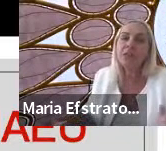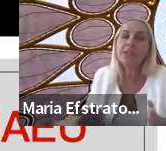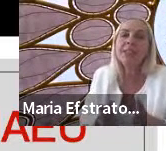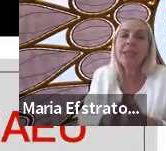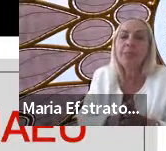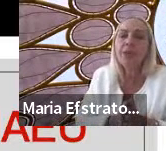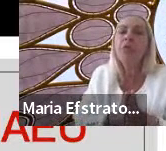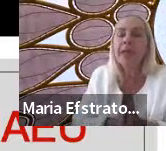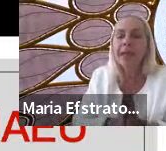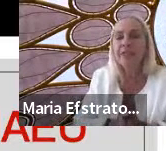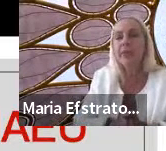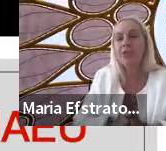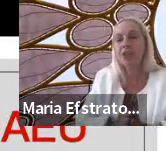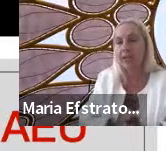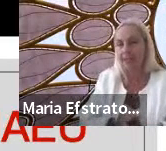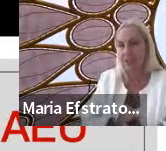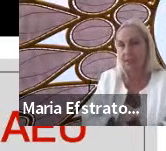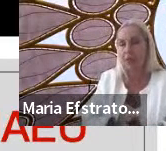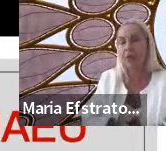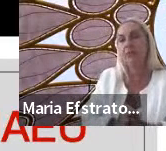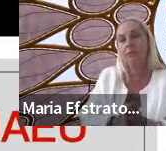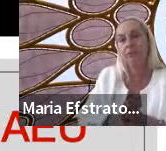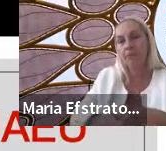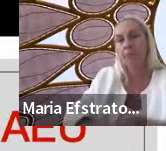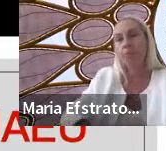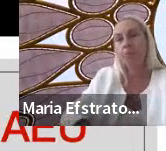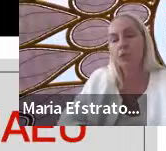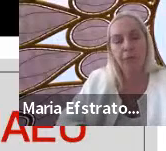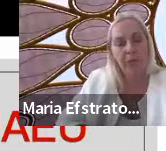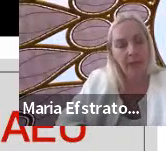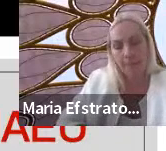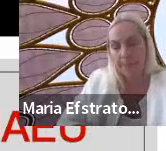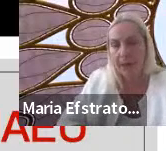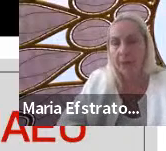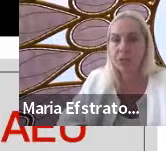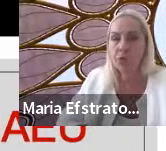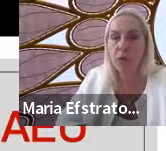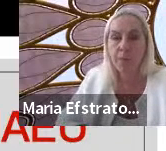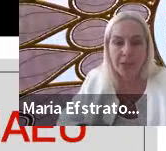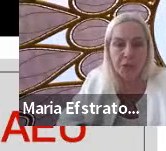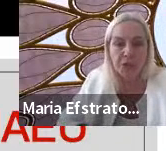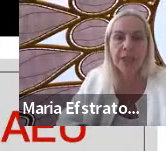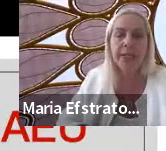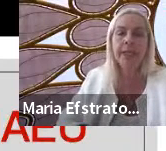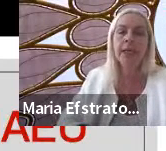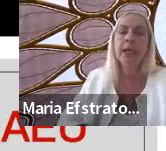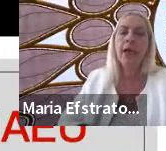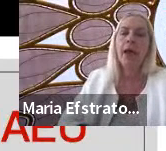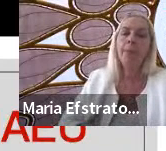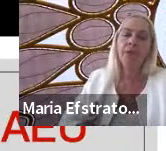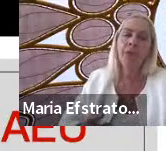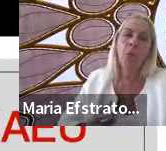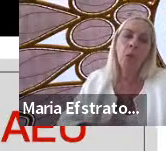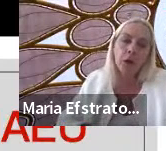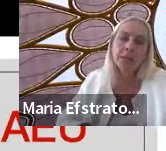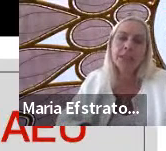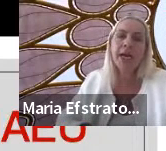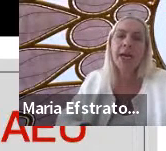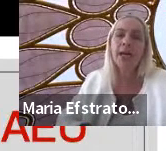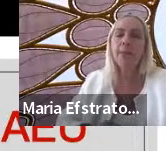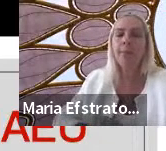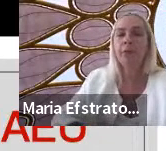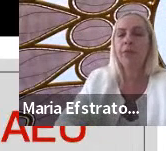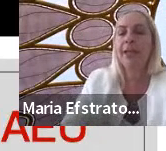availability was something really very challenging. What most of the parents were mentioning about their